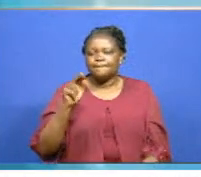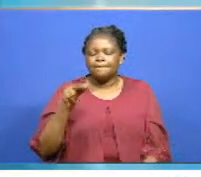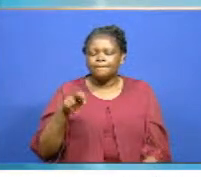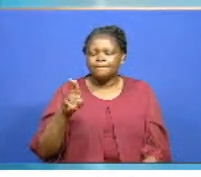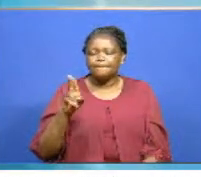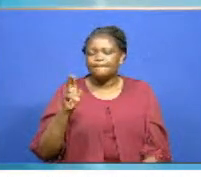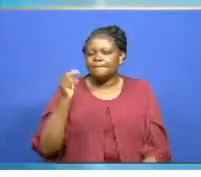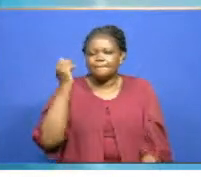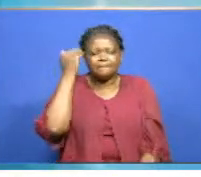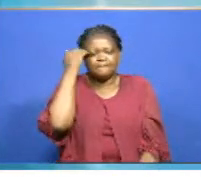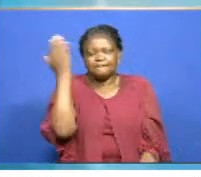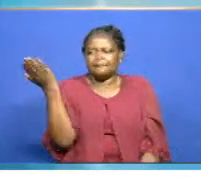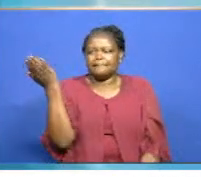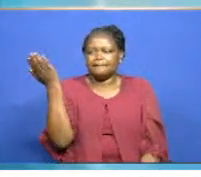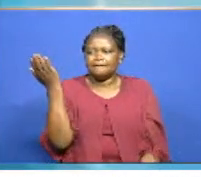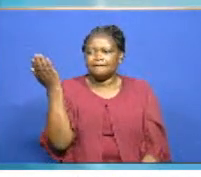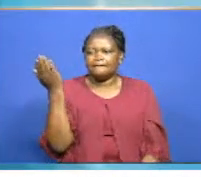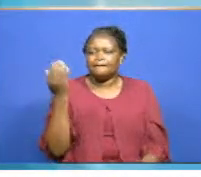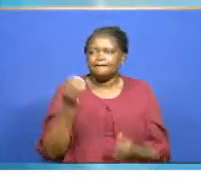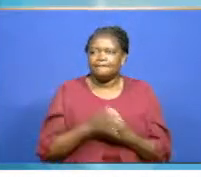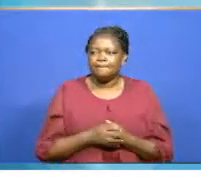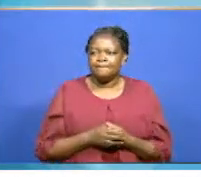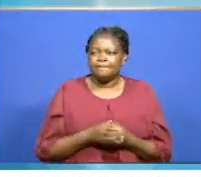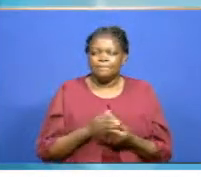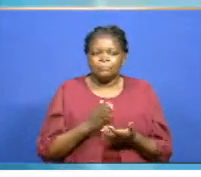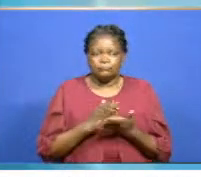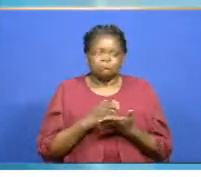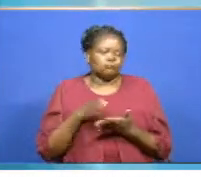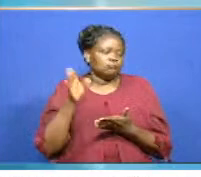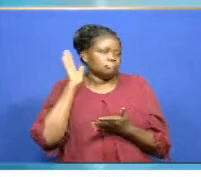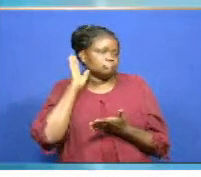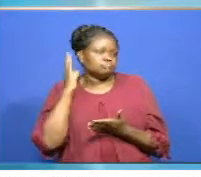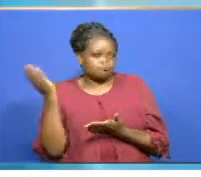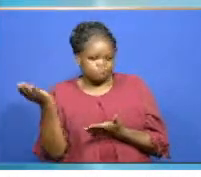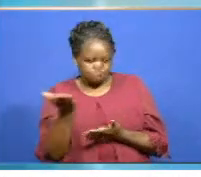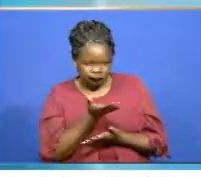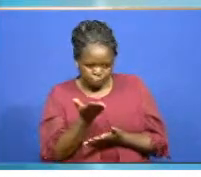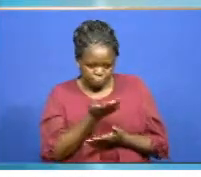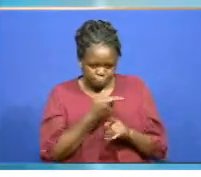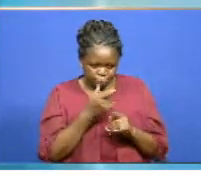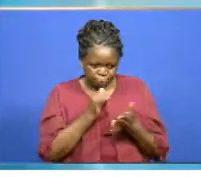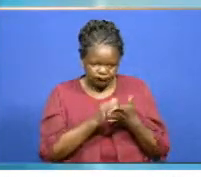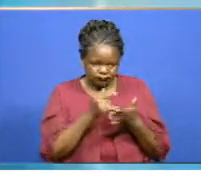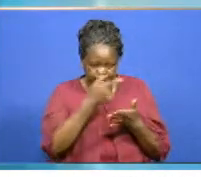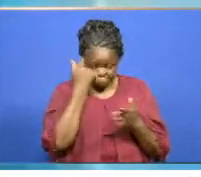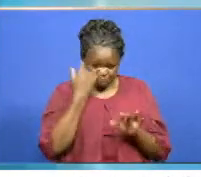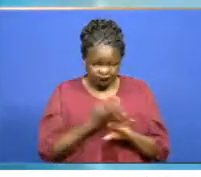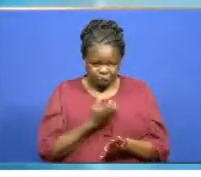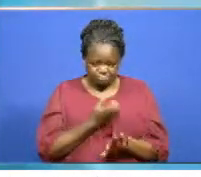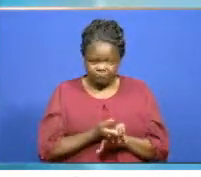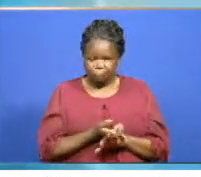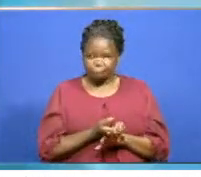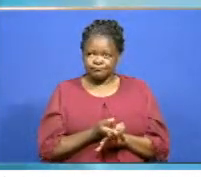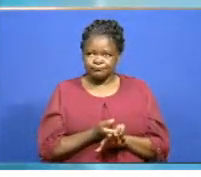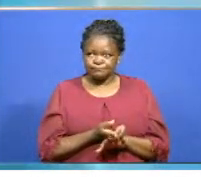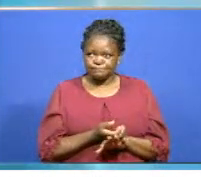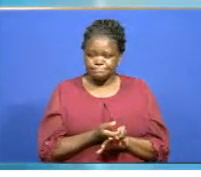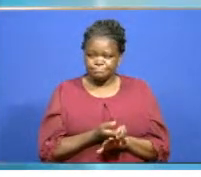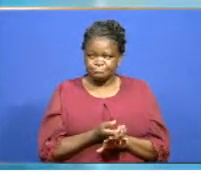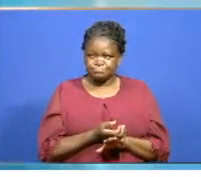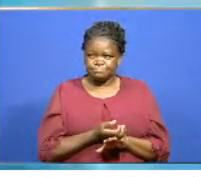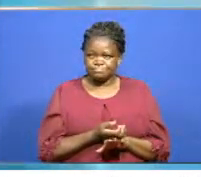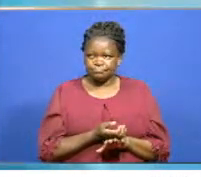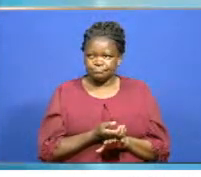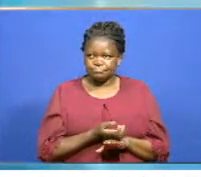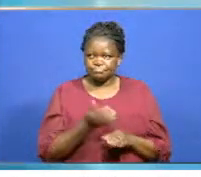I don't know. Some I've heard on the ground that because of the difficult, very close